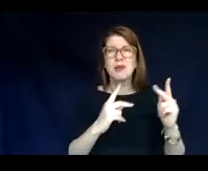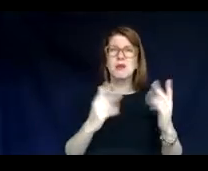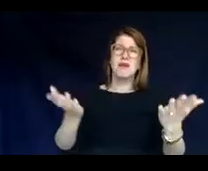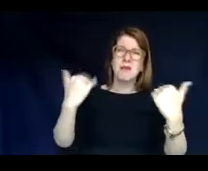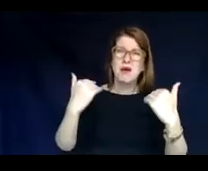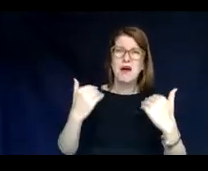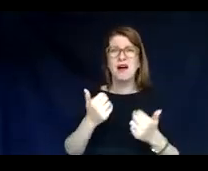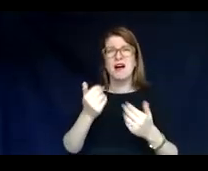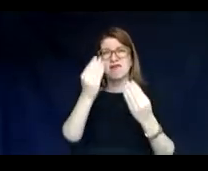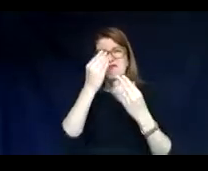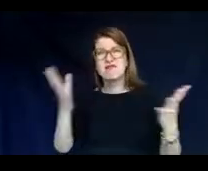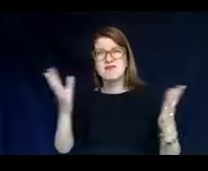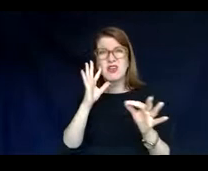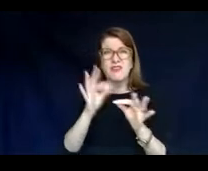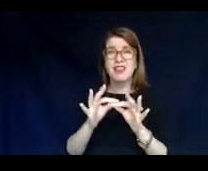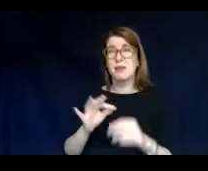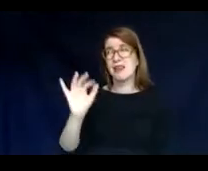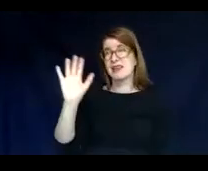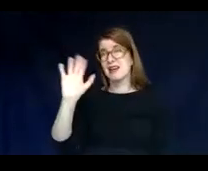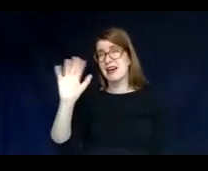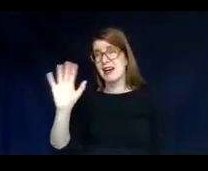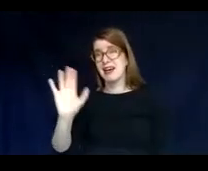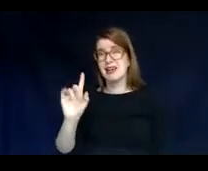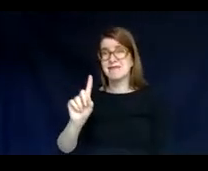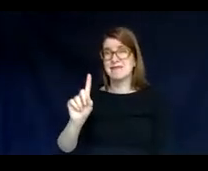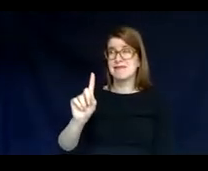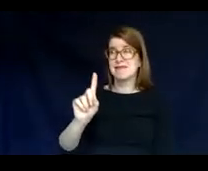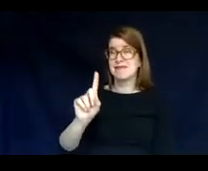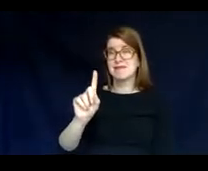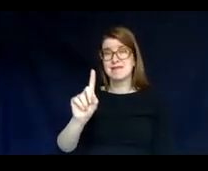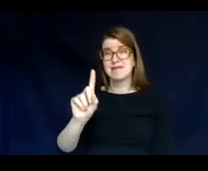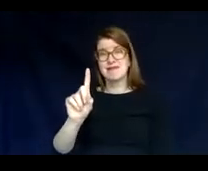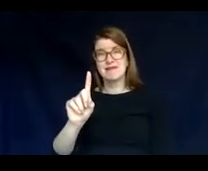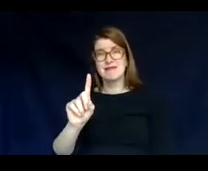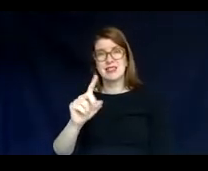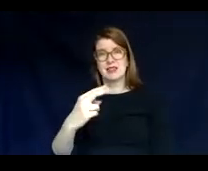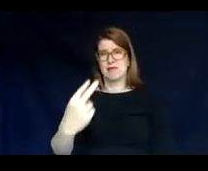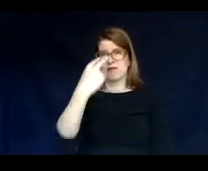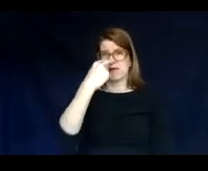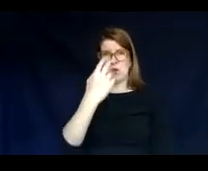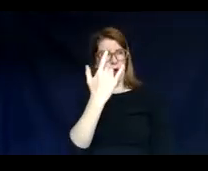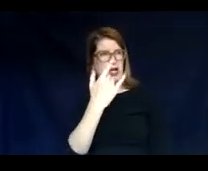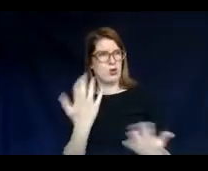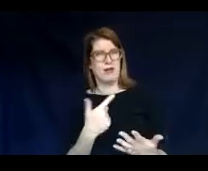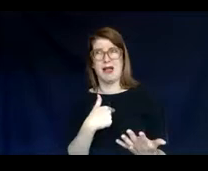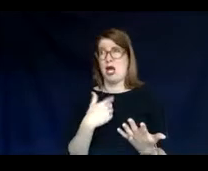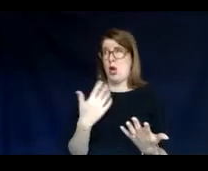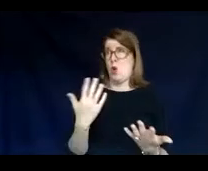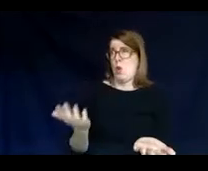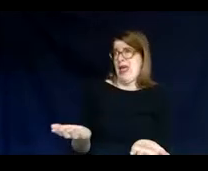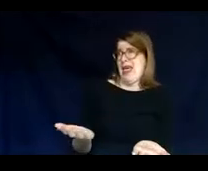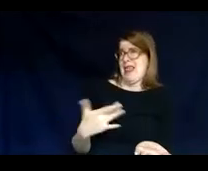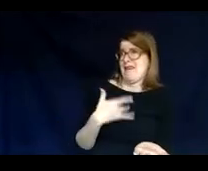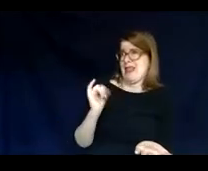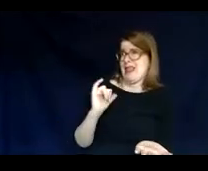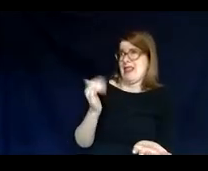you know, profess your faith. And I'm walking in. I'm like, hey, how's it going? You know, that's all good stuff. And he's like, why are you here? And I'm like, well, I feel like